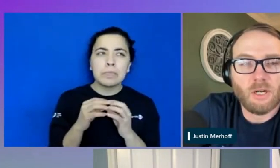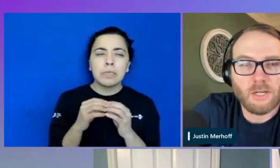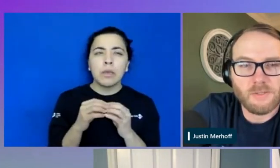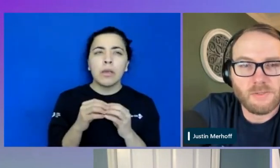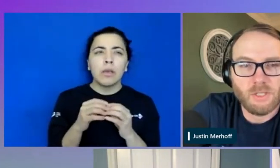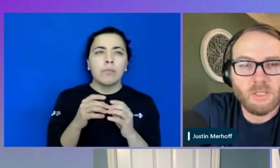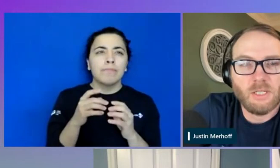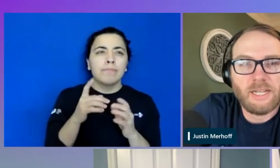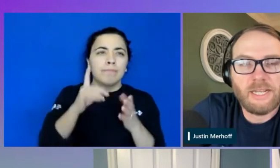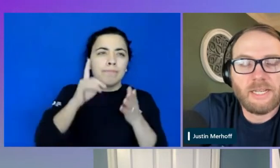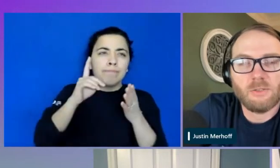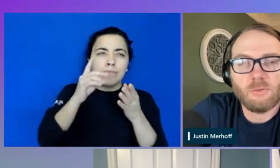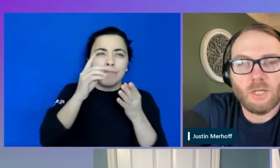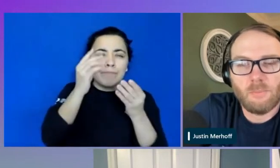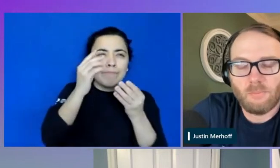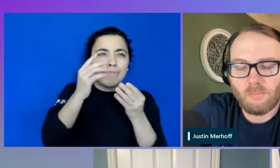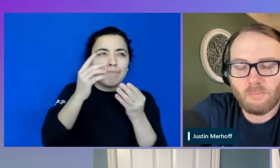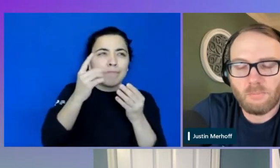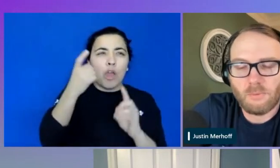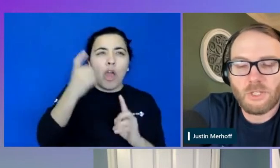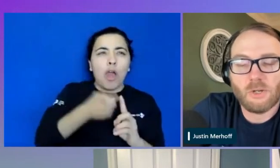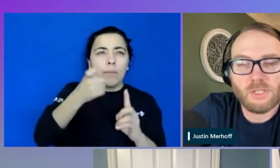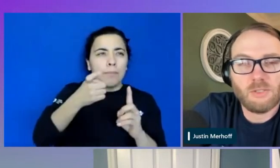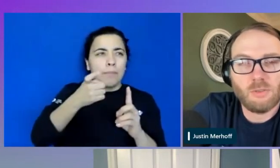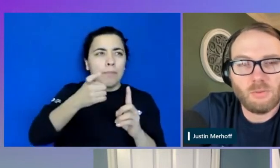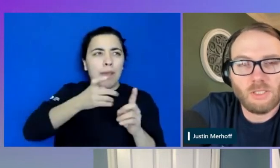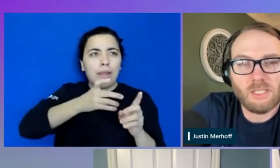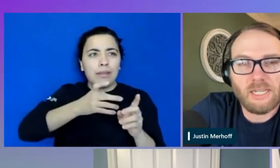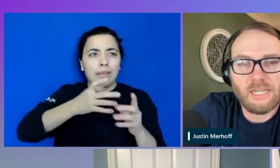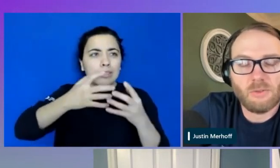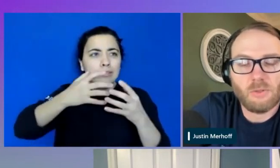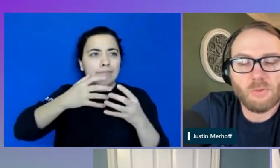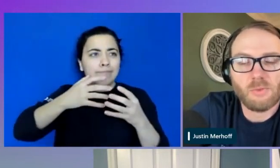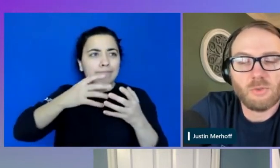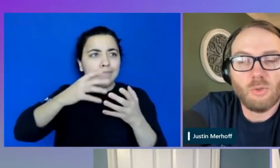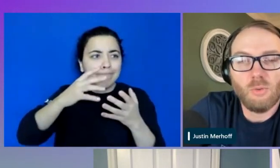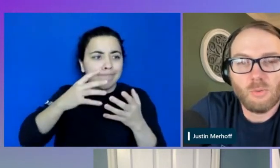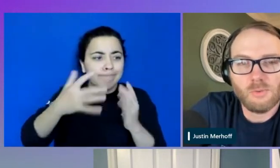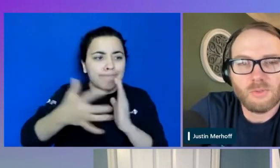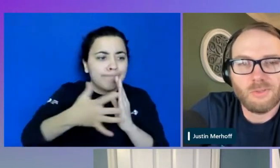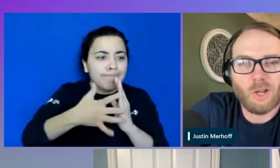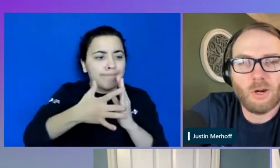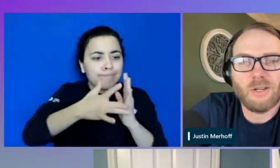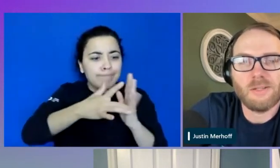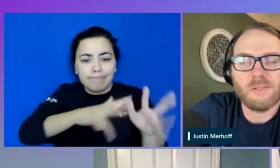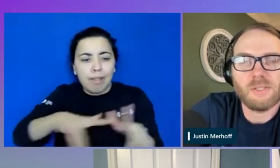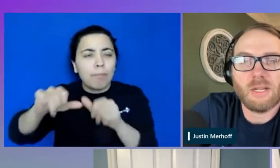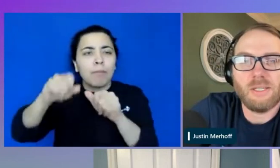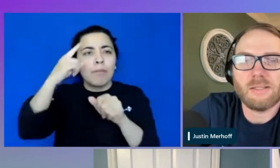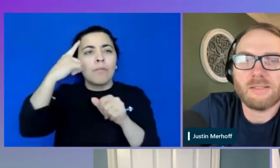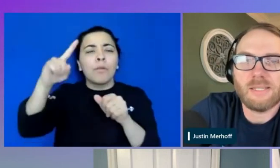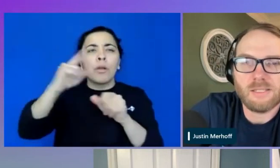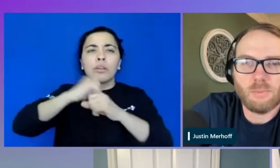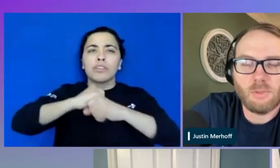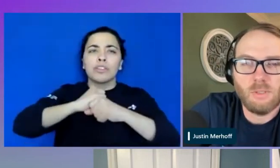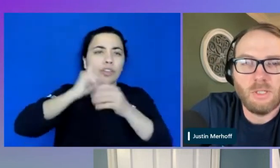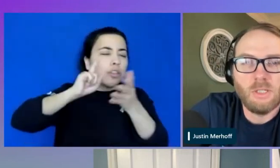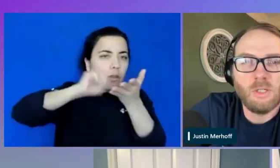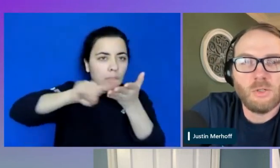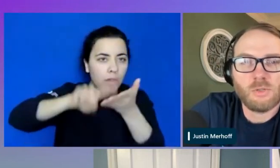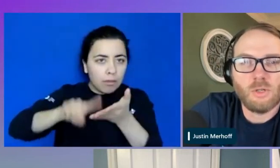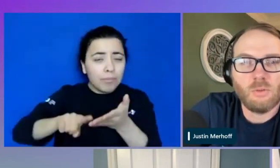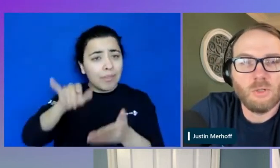security audits and GRC tooling, and those tools aren't necessarily